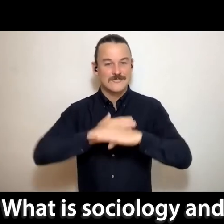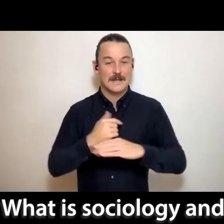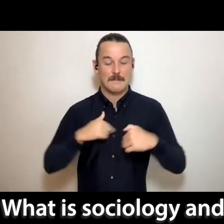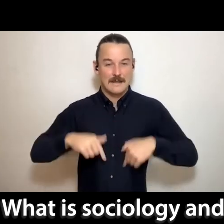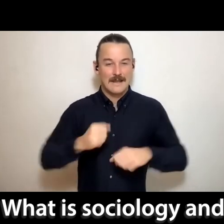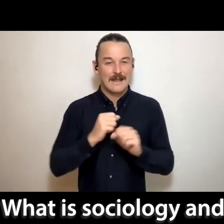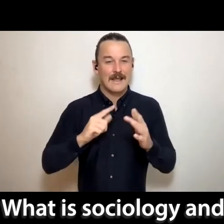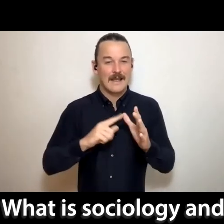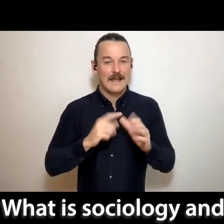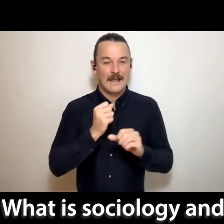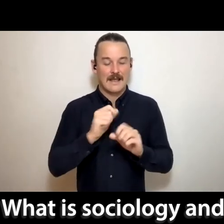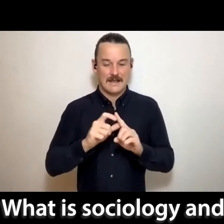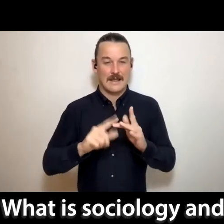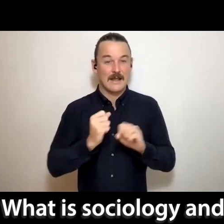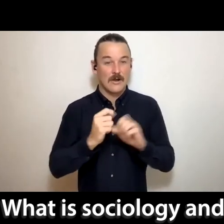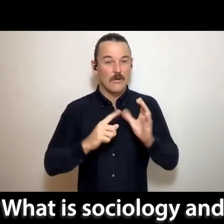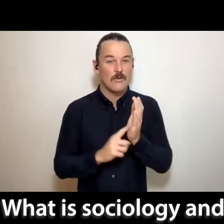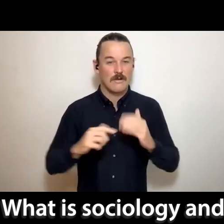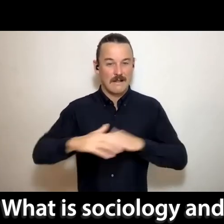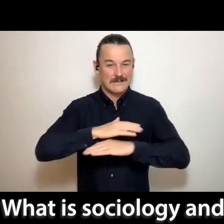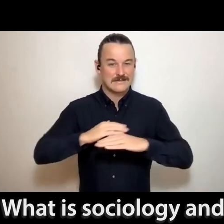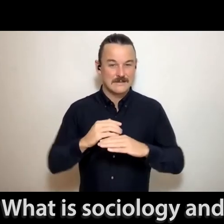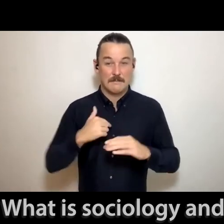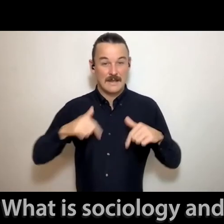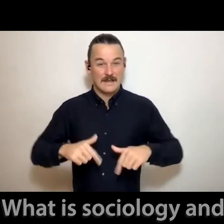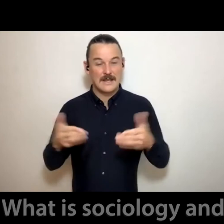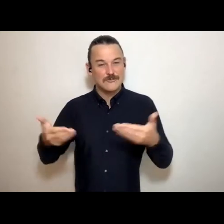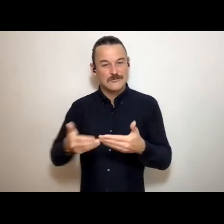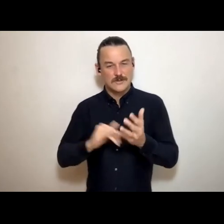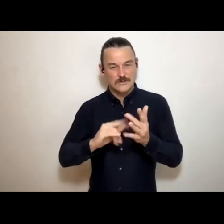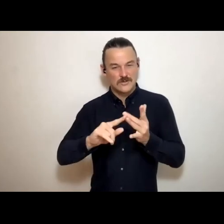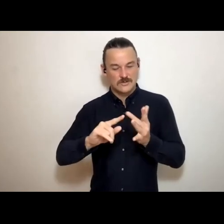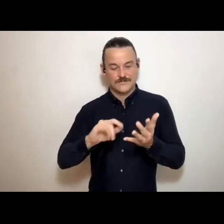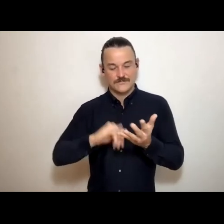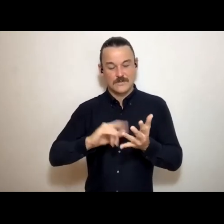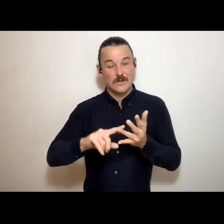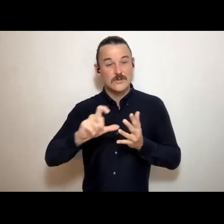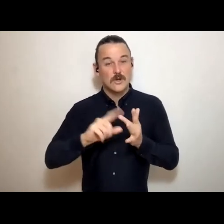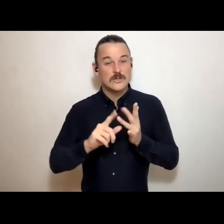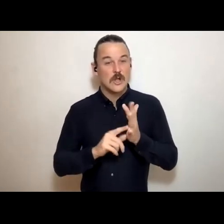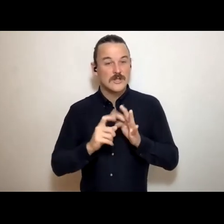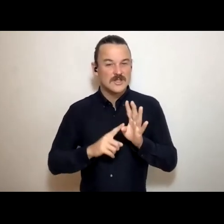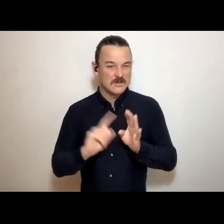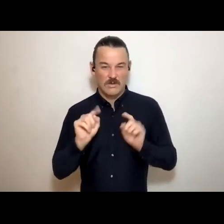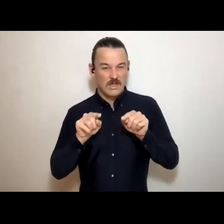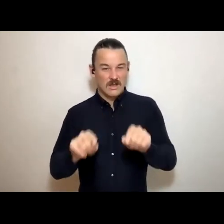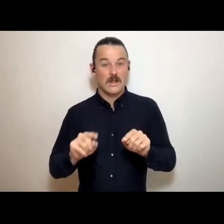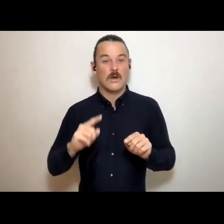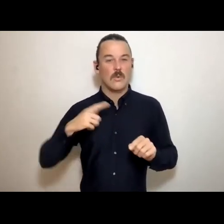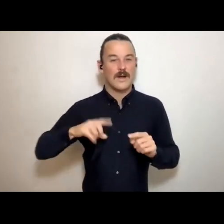job today is to provide an introduction to sociology and to highlight why it's important to us and our future.